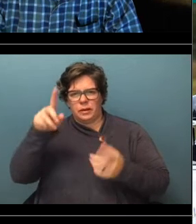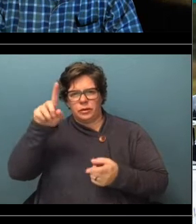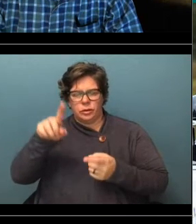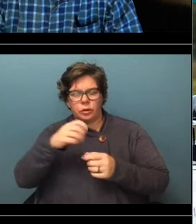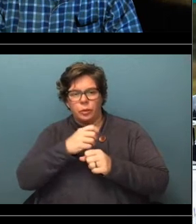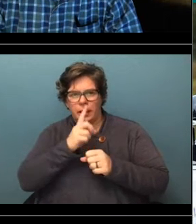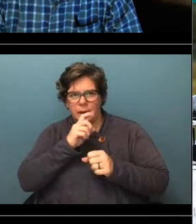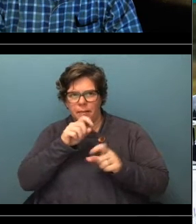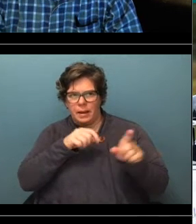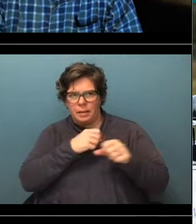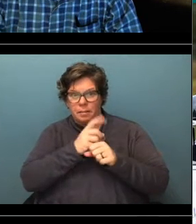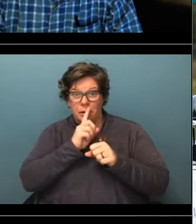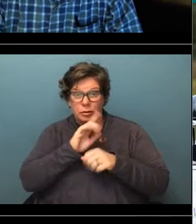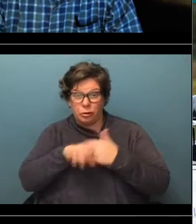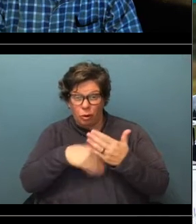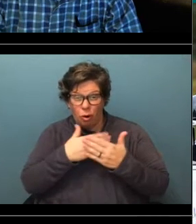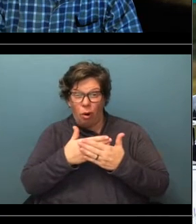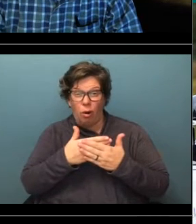ensure that we're all